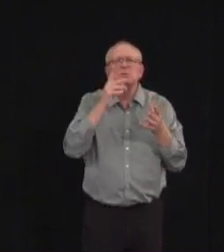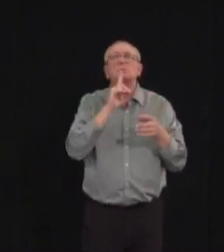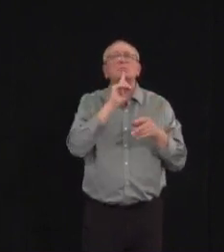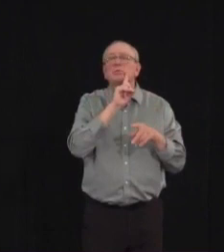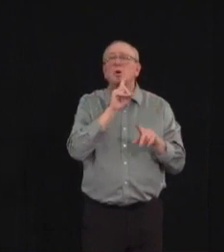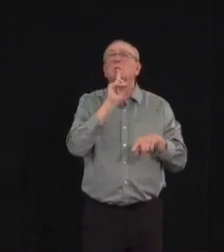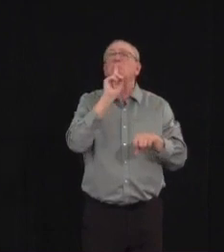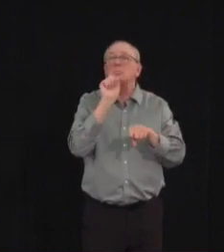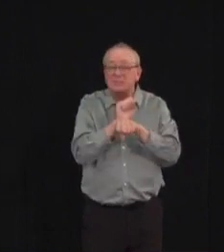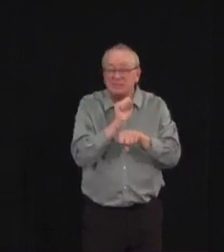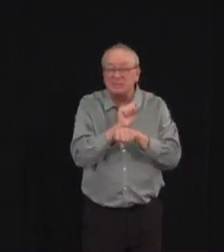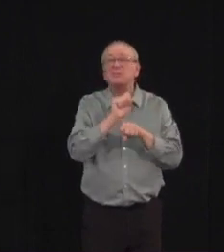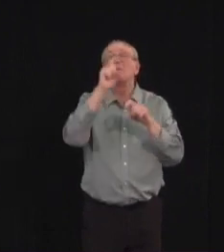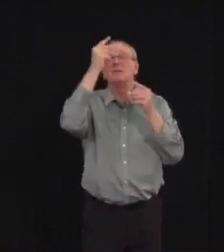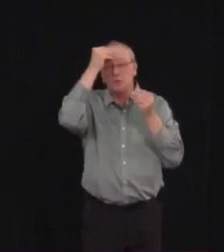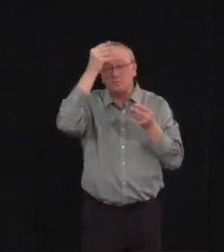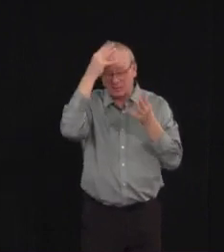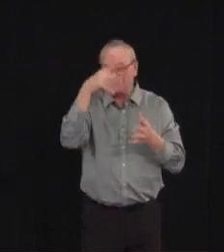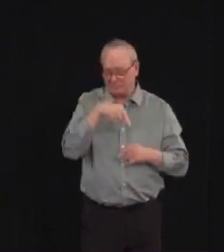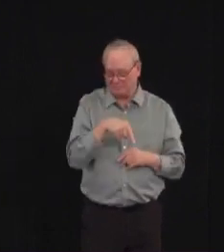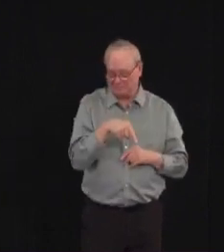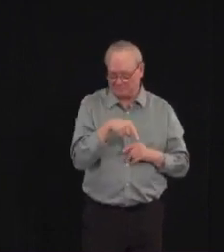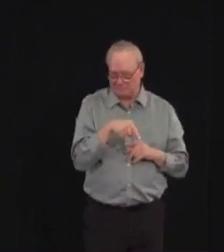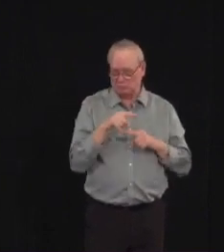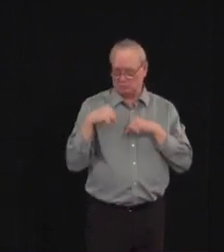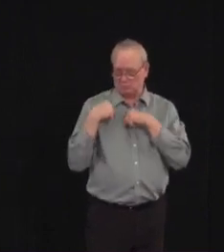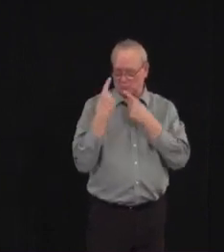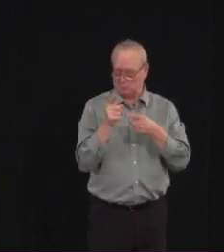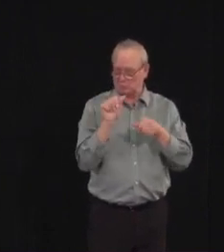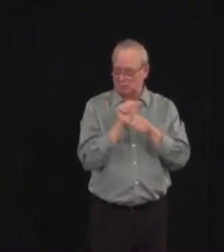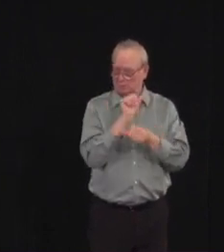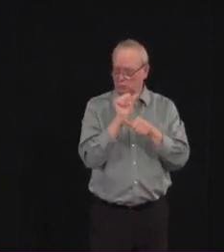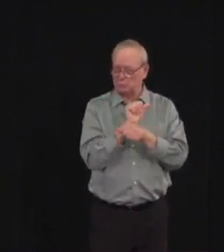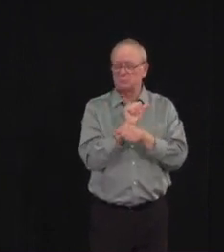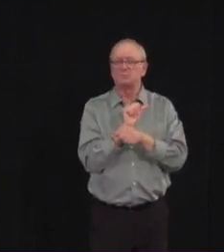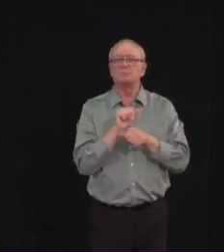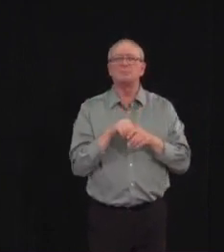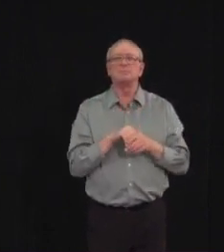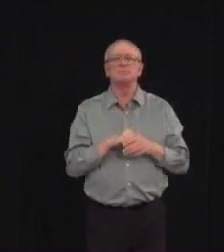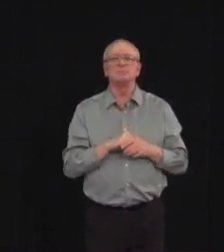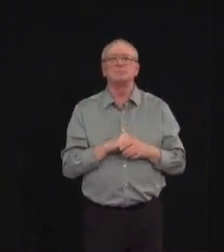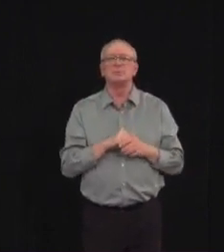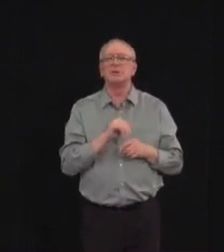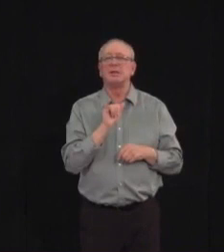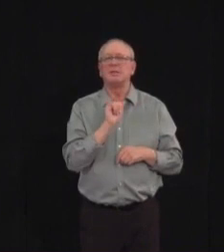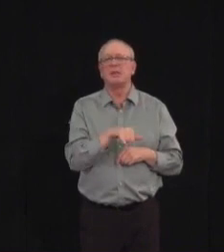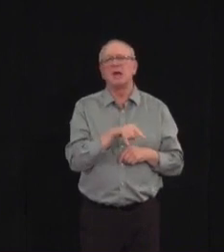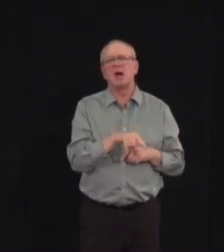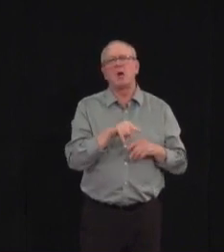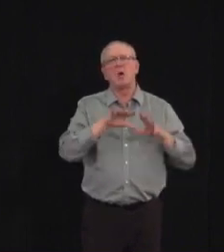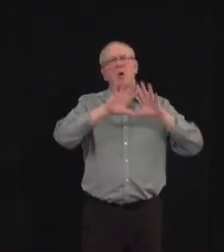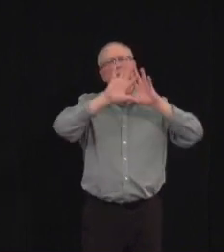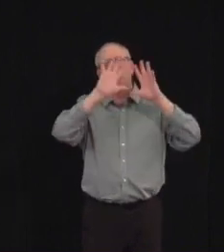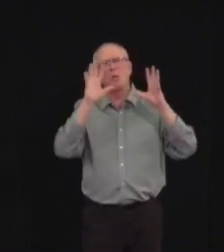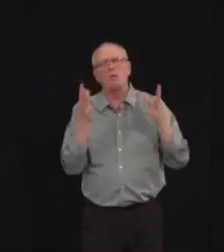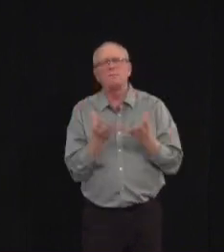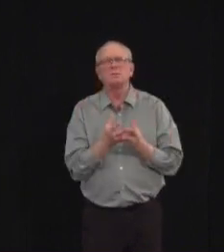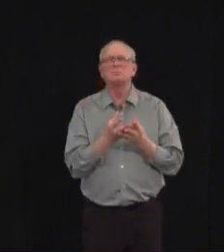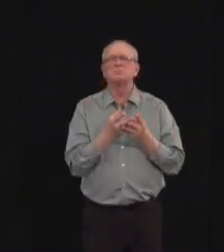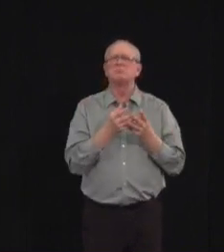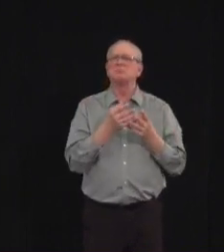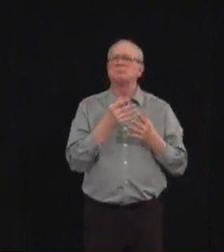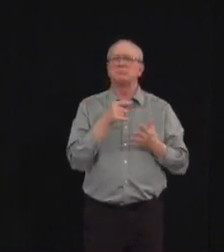in Alberta to date. This new projection takes into account Alberta's overall low hospitalization rate, which continues to